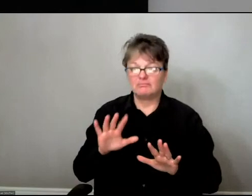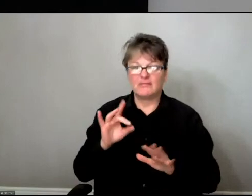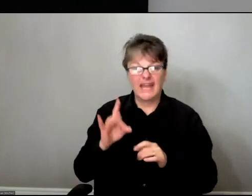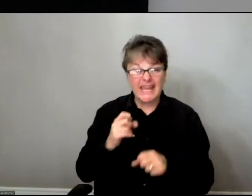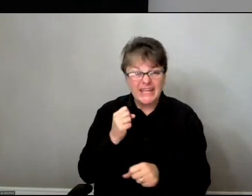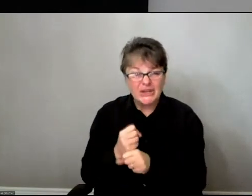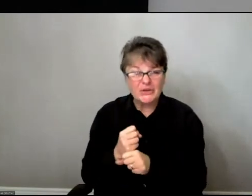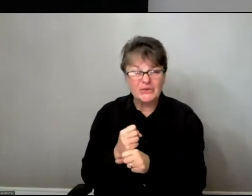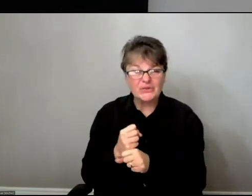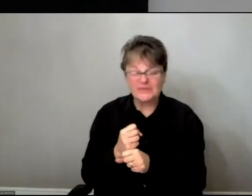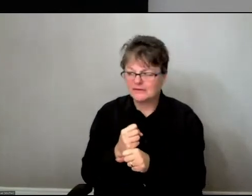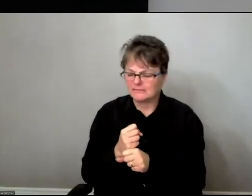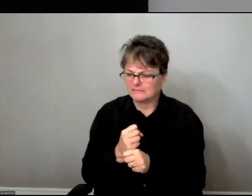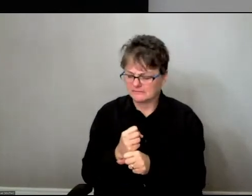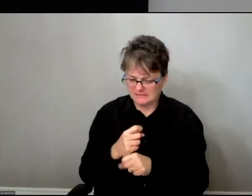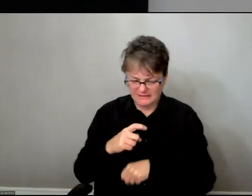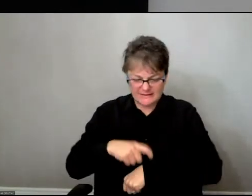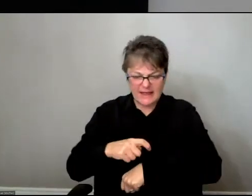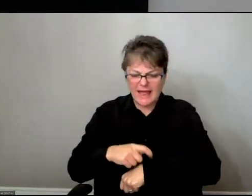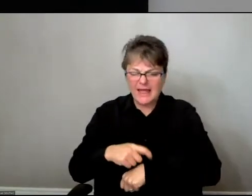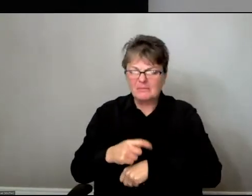Where has that time gone?